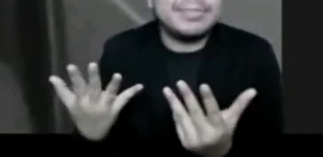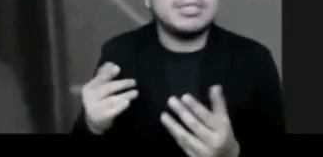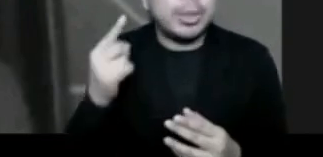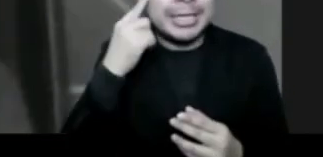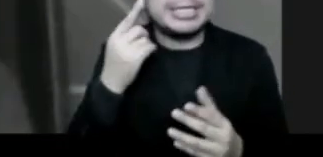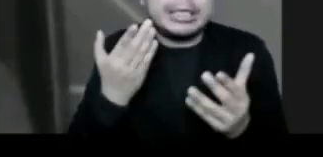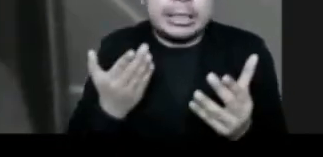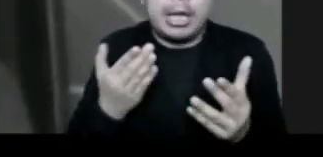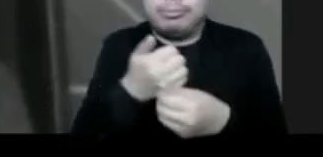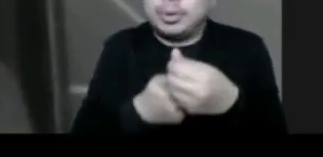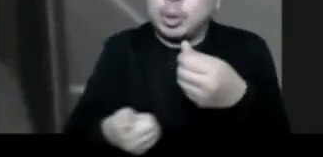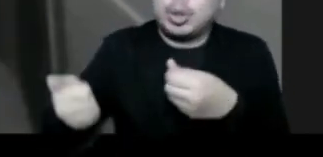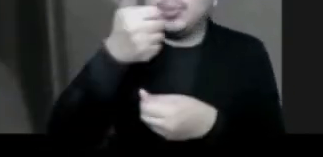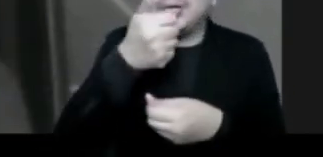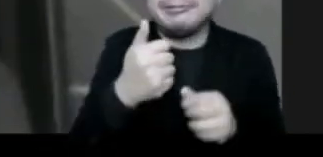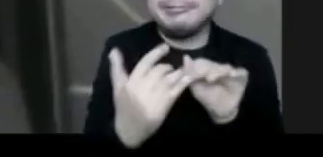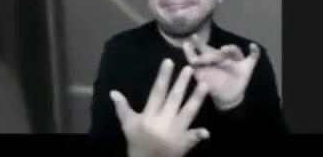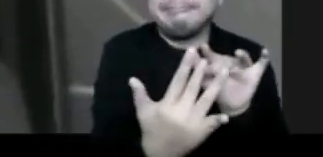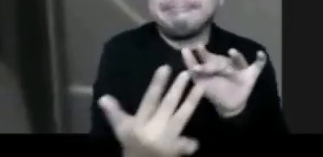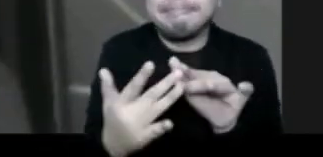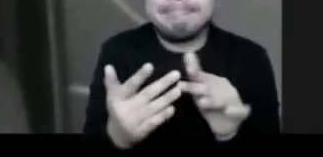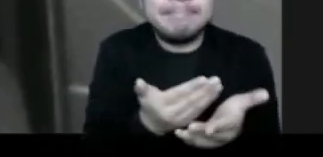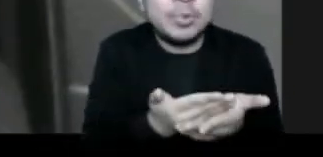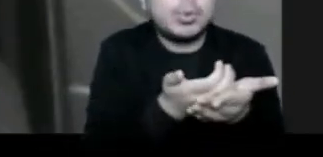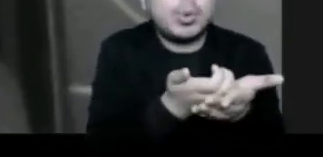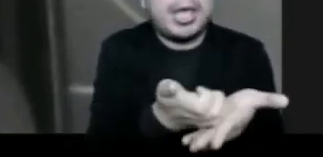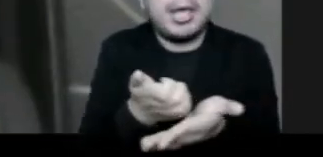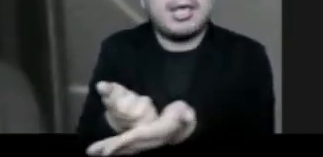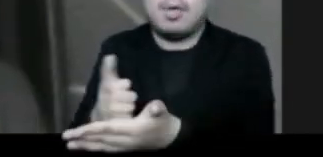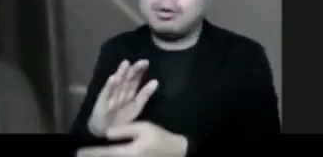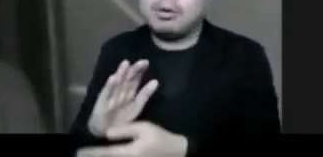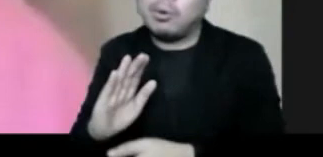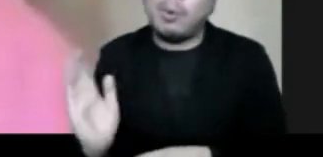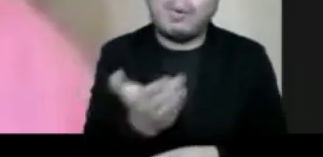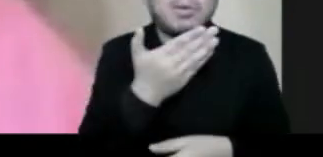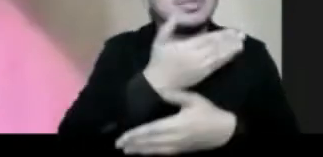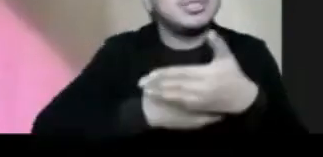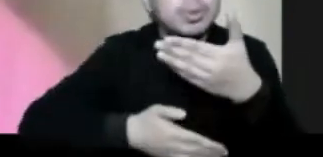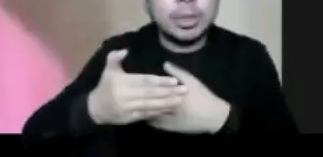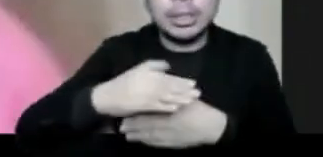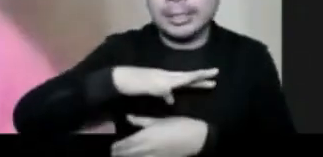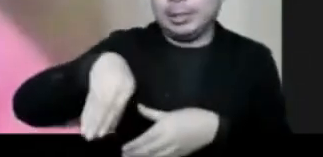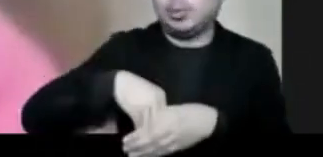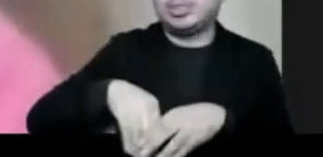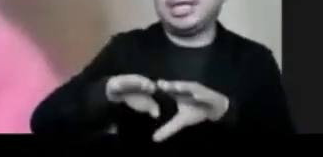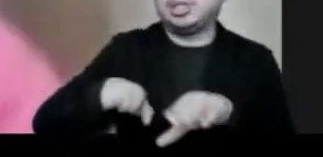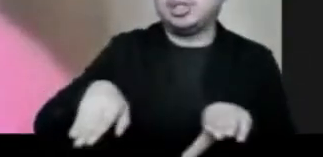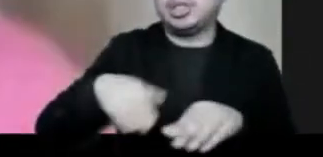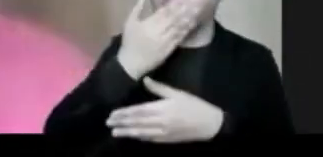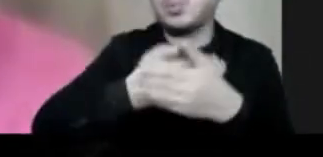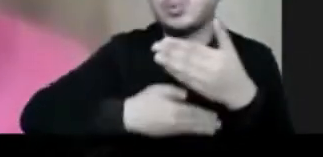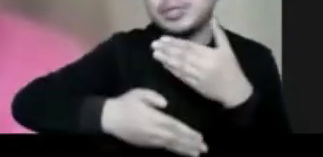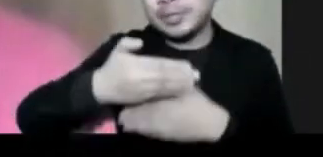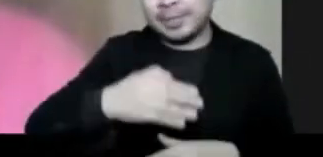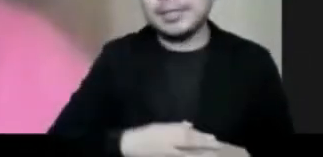and guardians of children with disabilities, to ensure that they are as safe as possible. Thank you very much. Okay, thank you